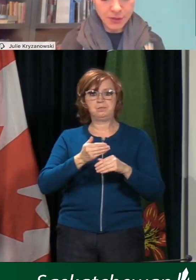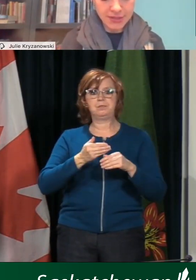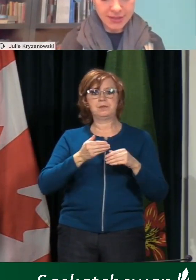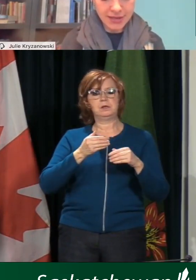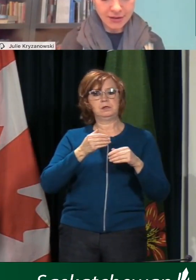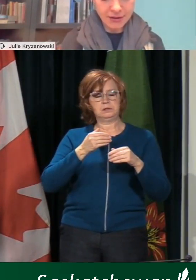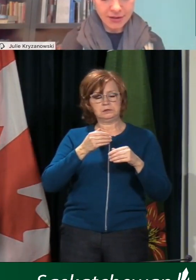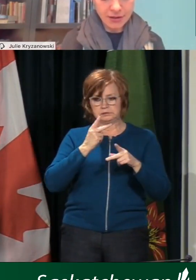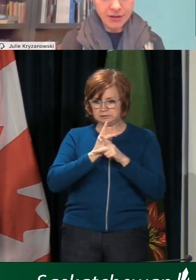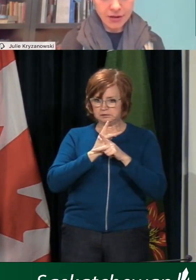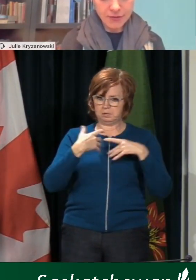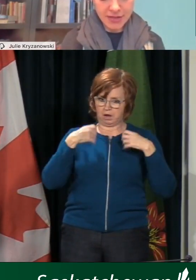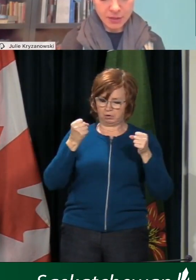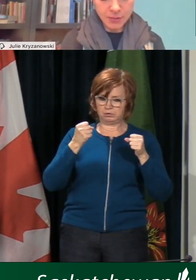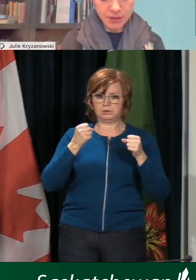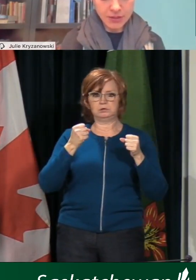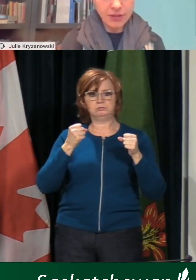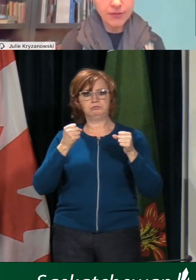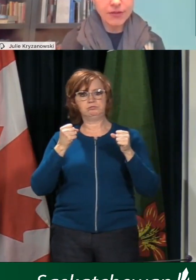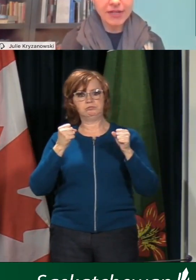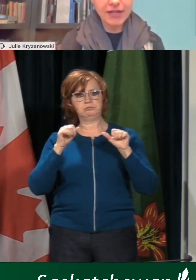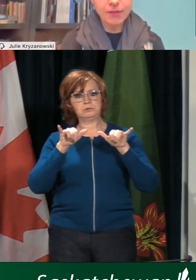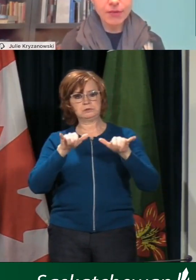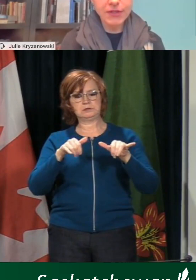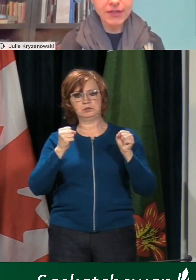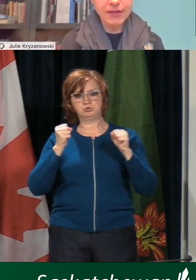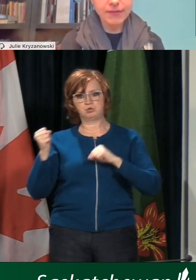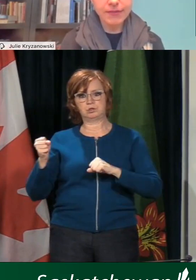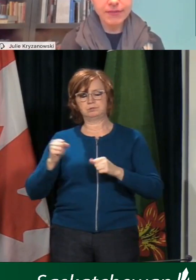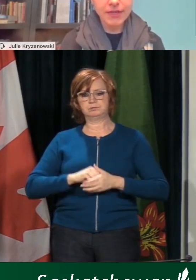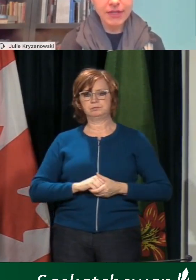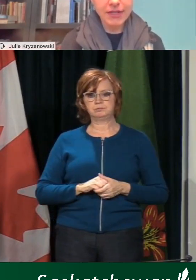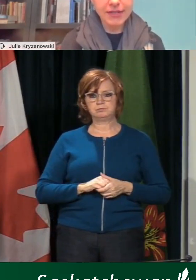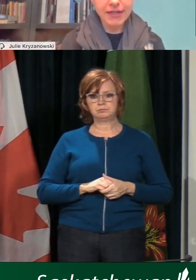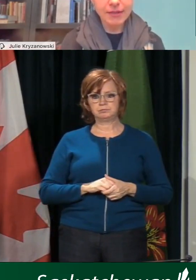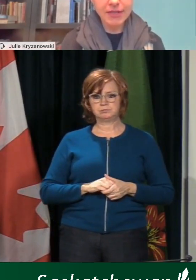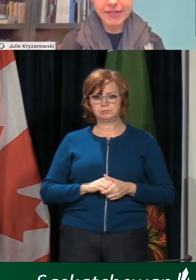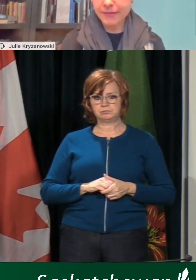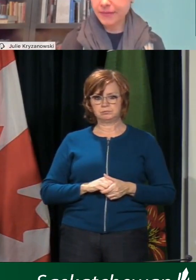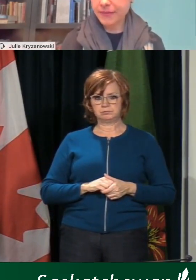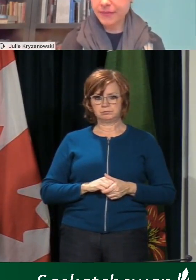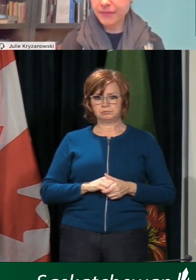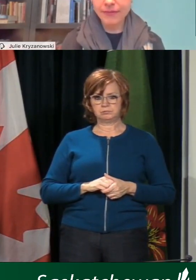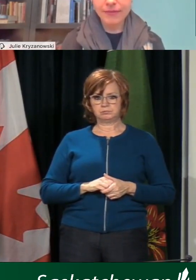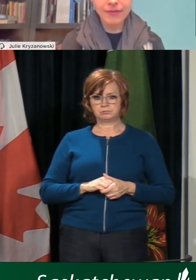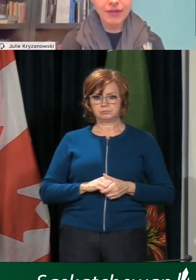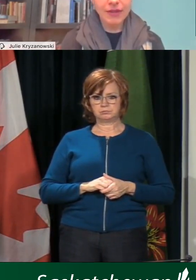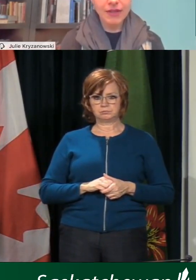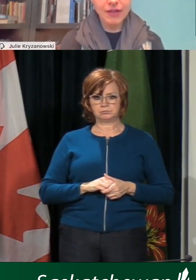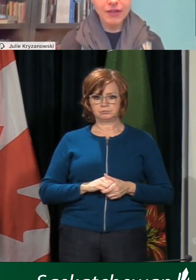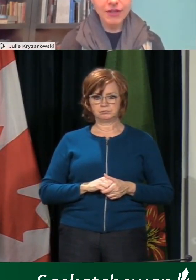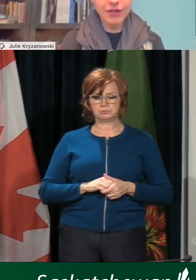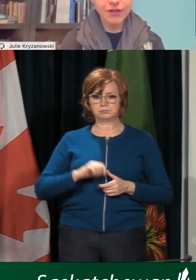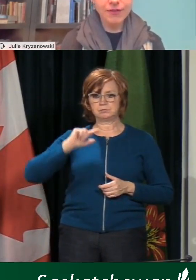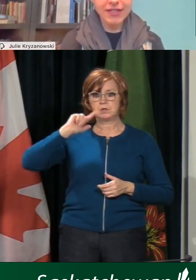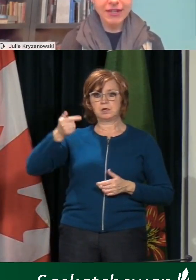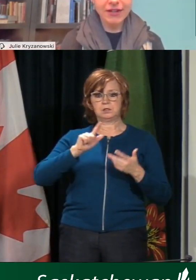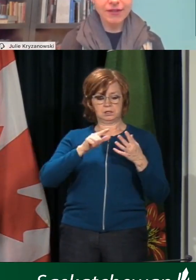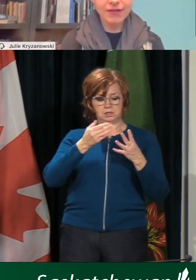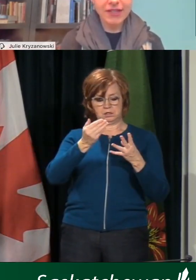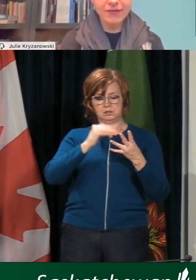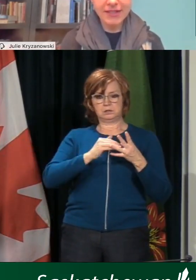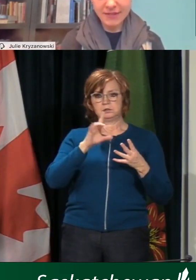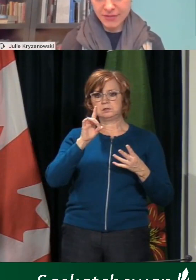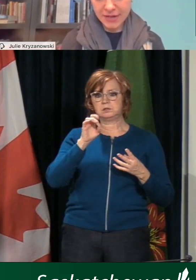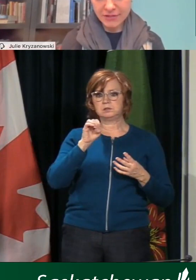supports and care are available to those who need it most. Next slide, please. Turn it over to Derek for